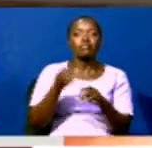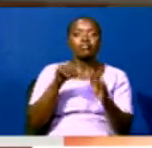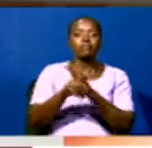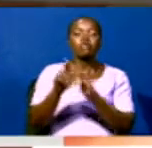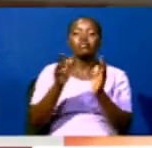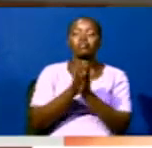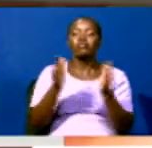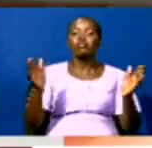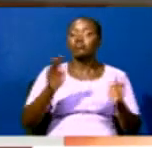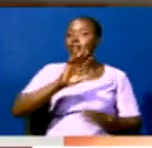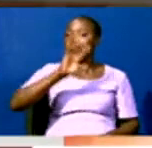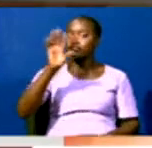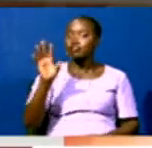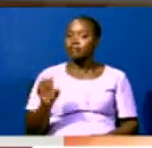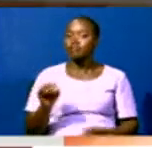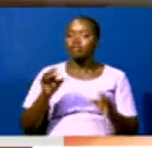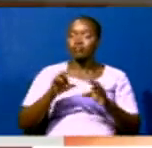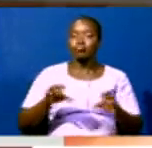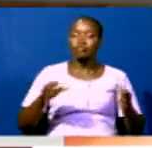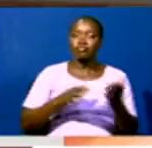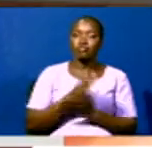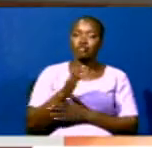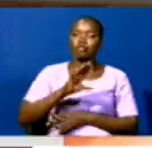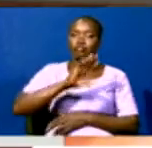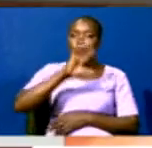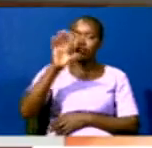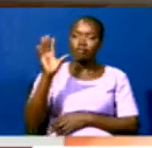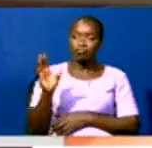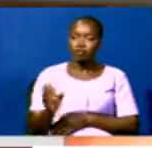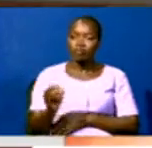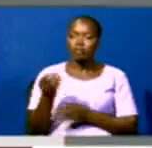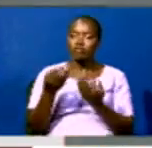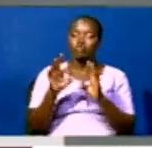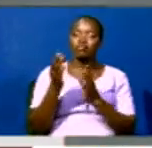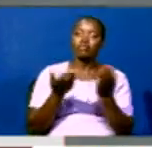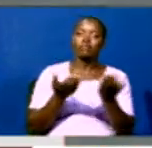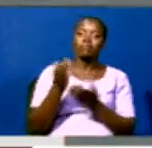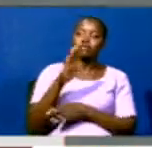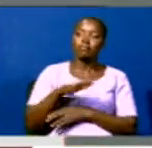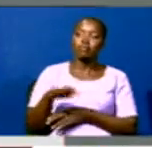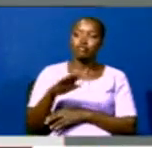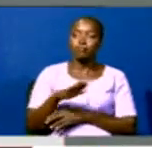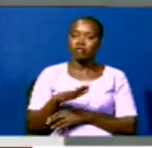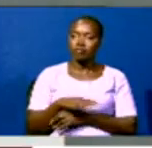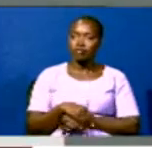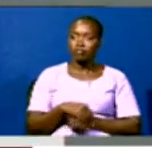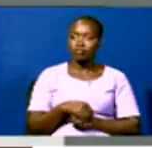wider African market through the African Continental Free Trade Area.